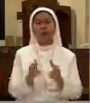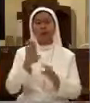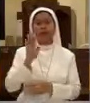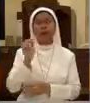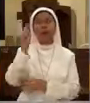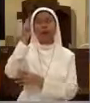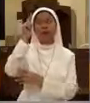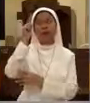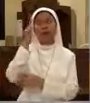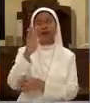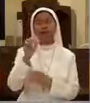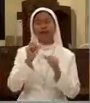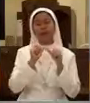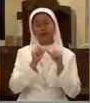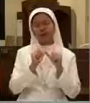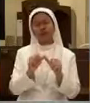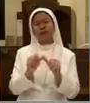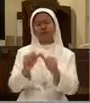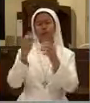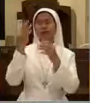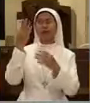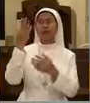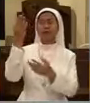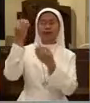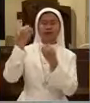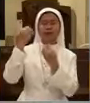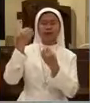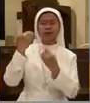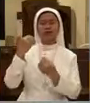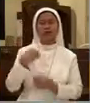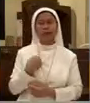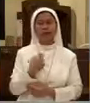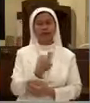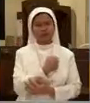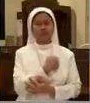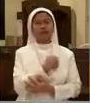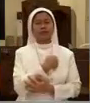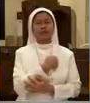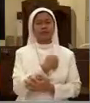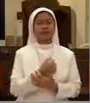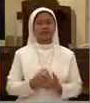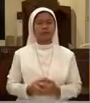God continues to evangelize us.